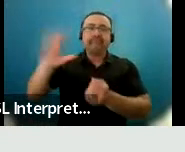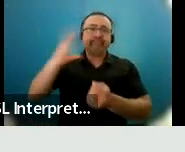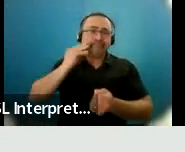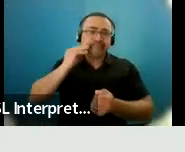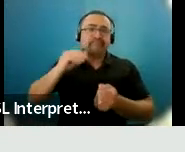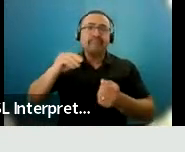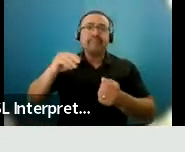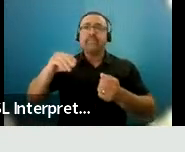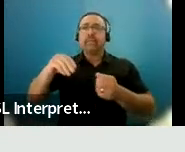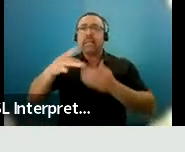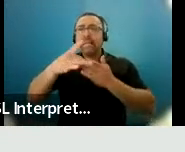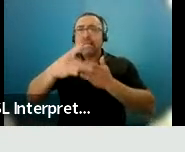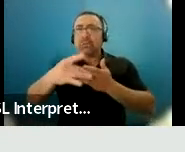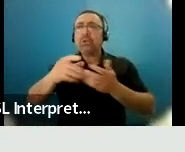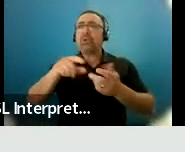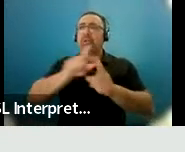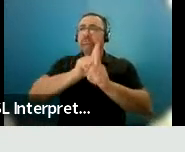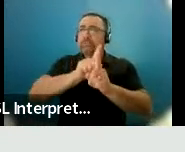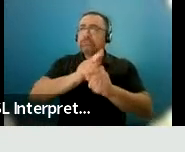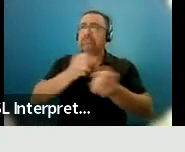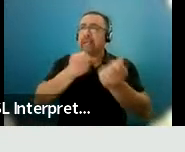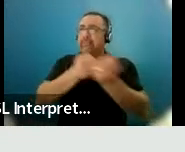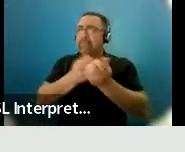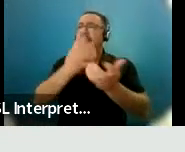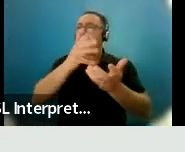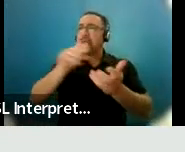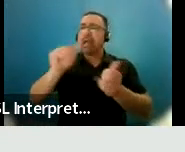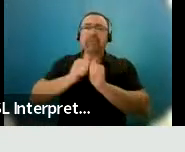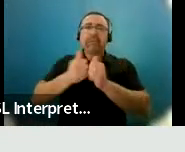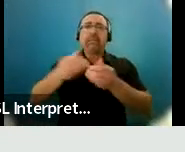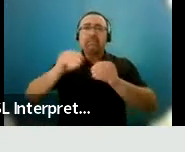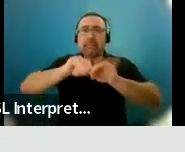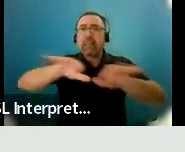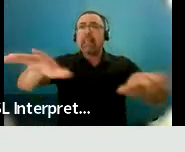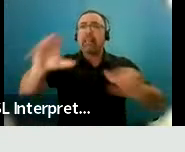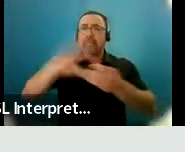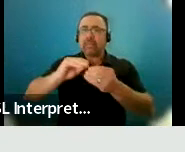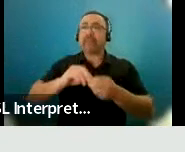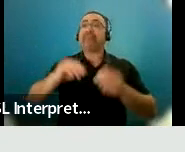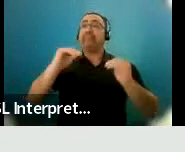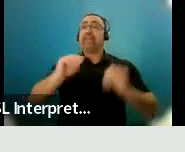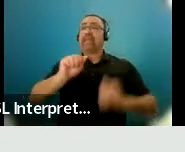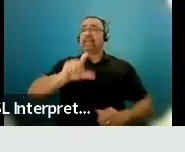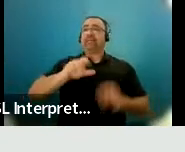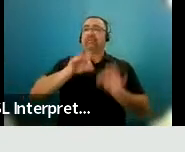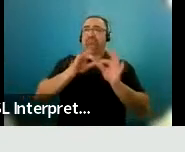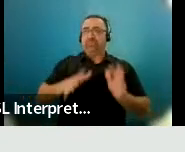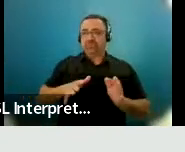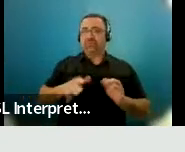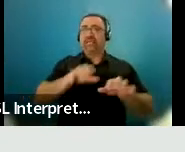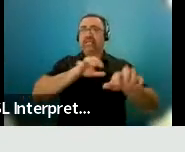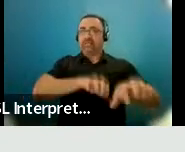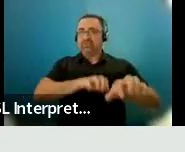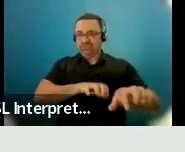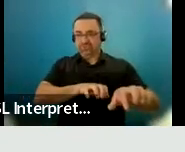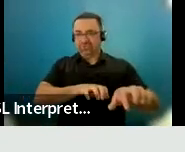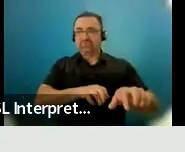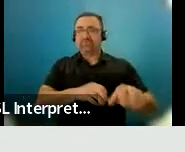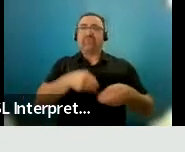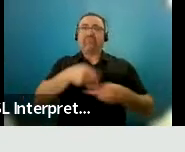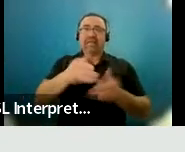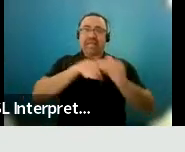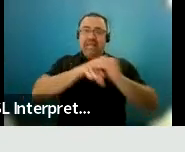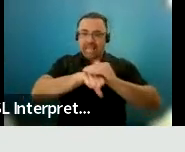as a leader, and how we can help carry out her message. And finally, our amazing ASL interpreters and captioners for